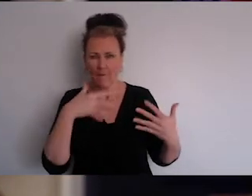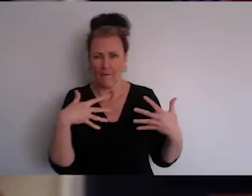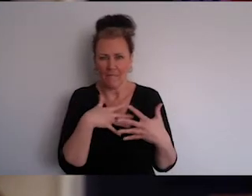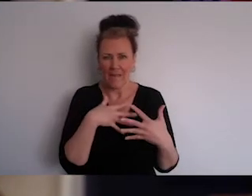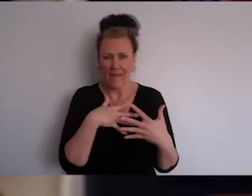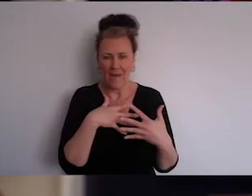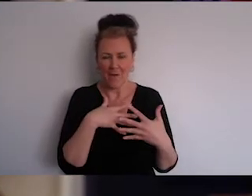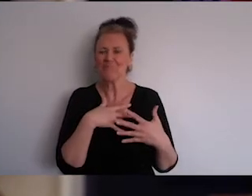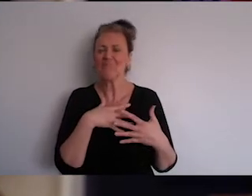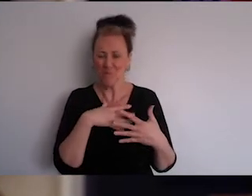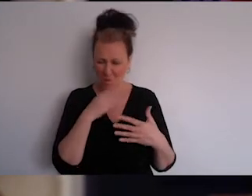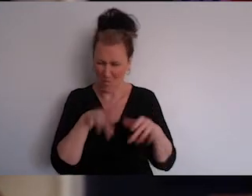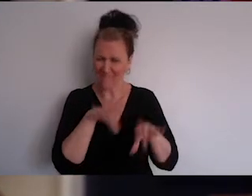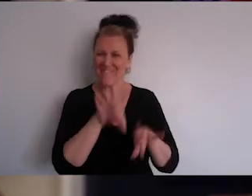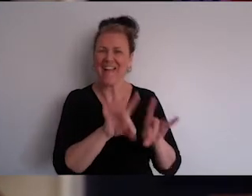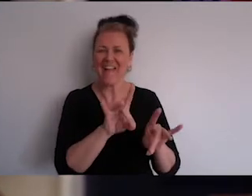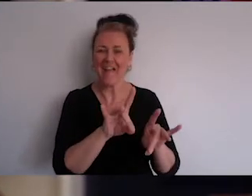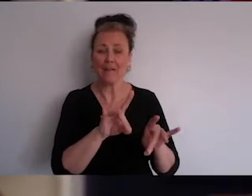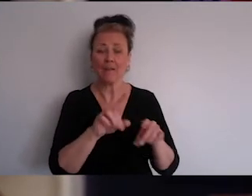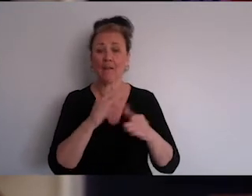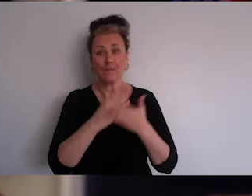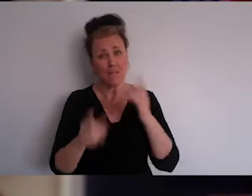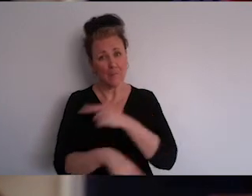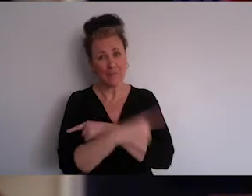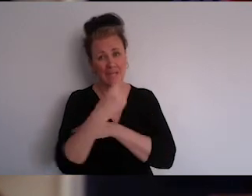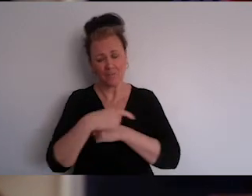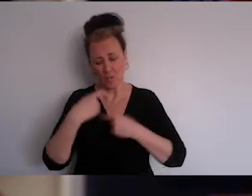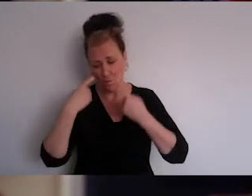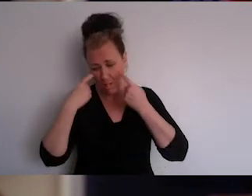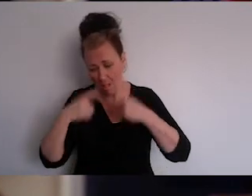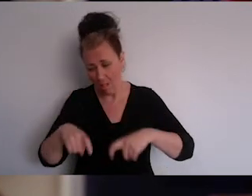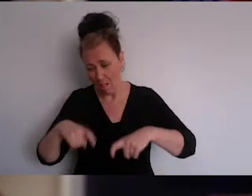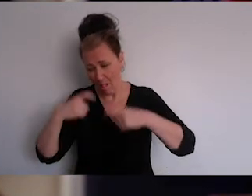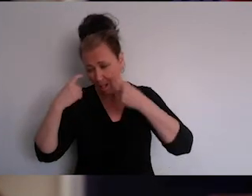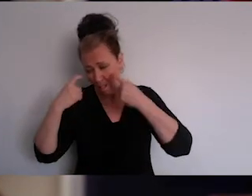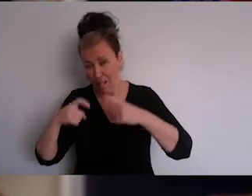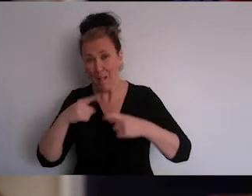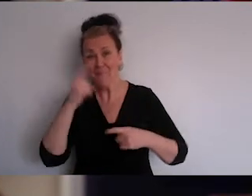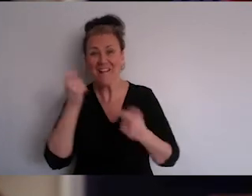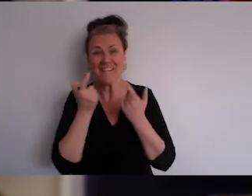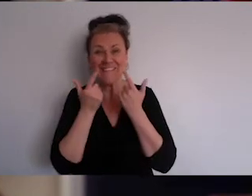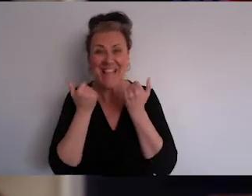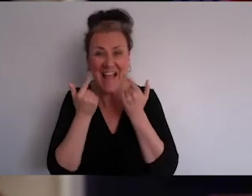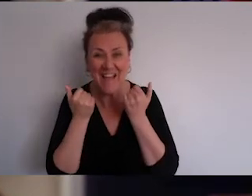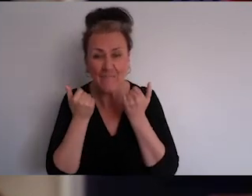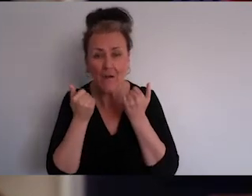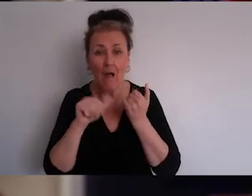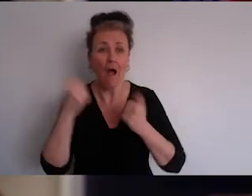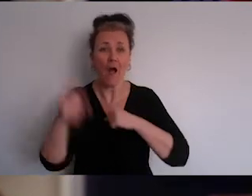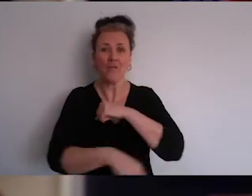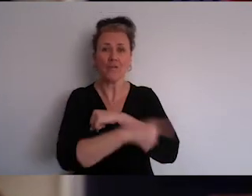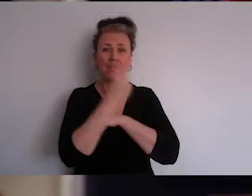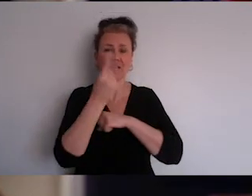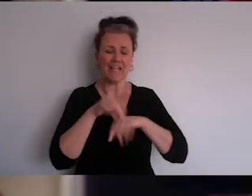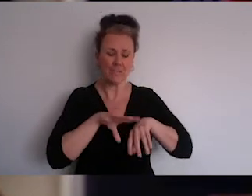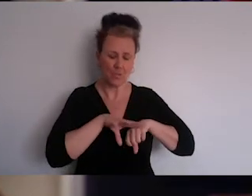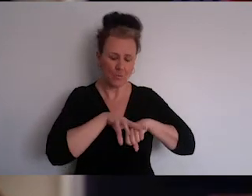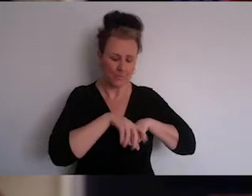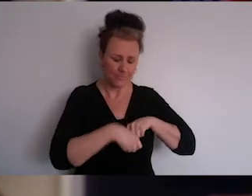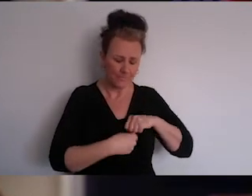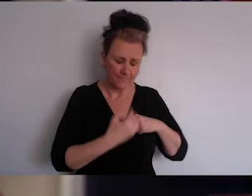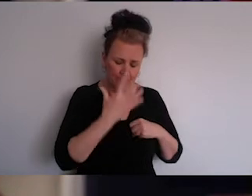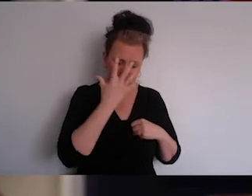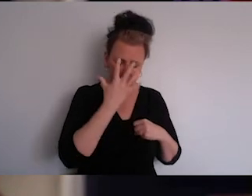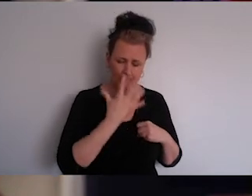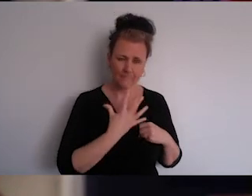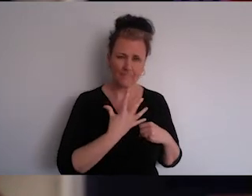There will be days when you laugh so hard you cry, and days when the sorrow doesn't stop. I